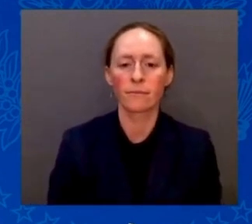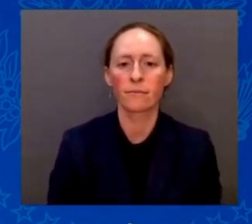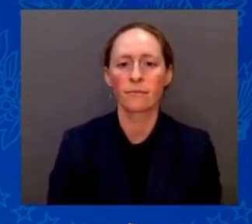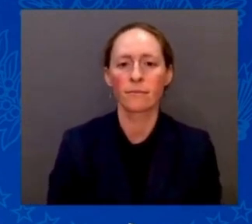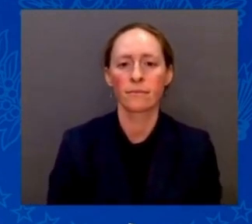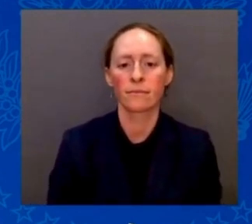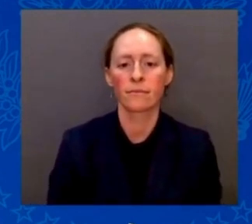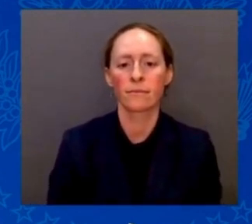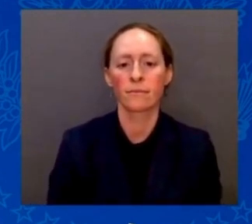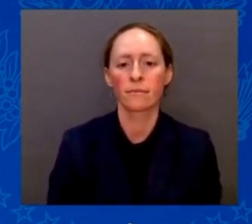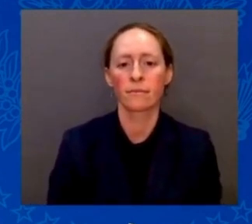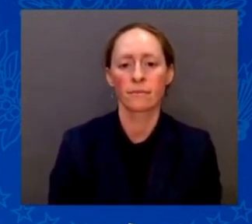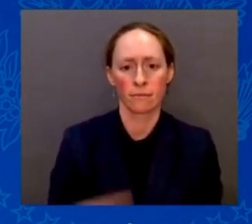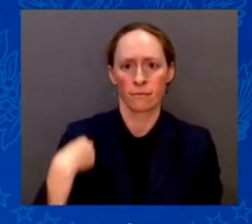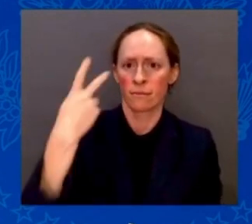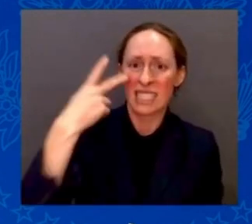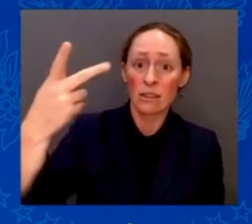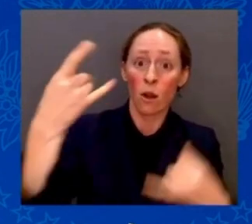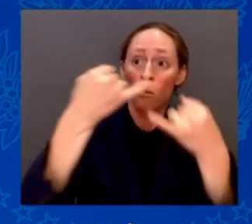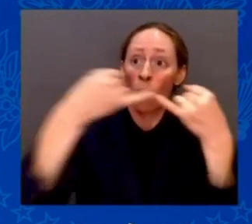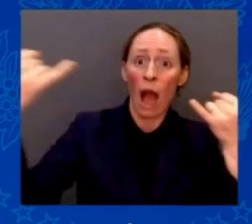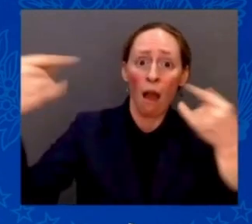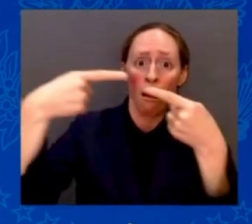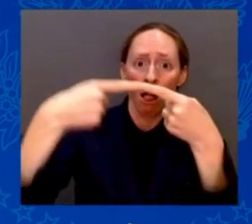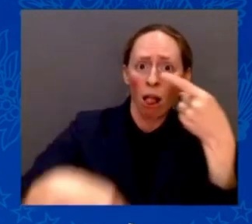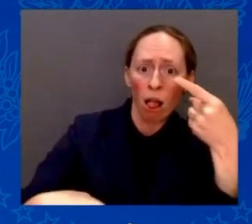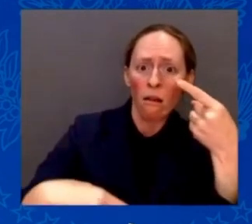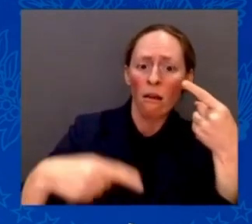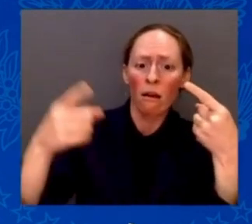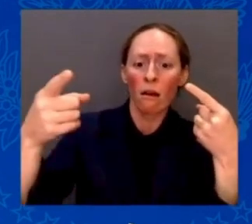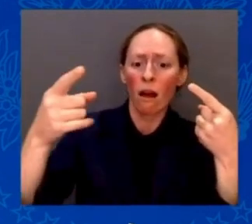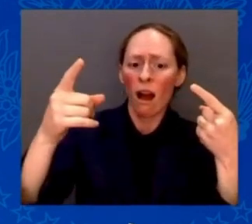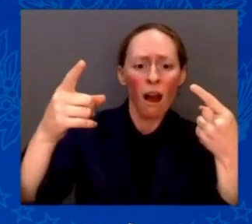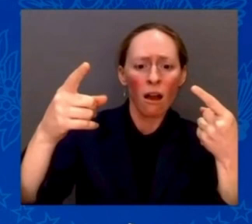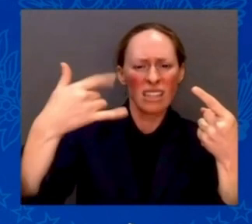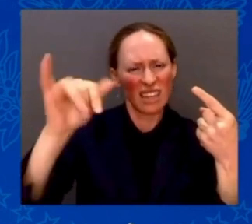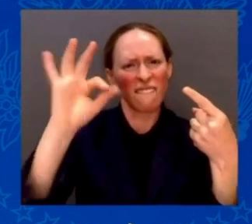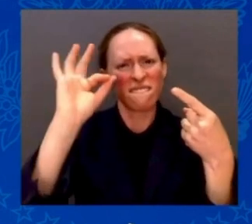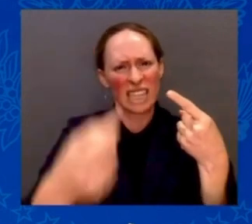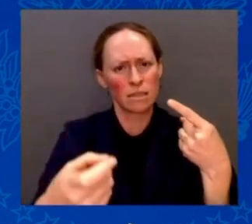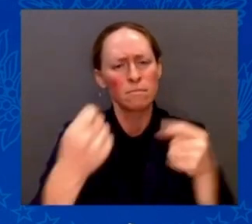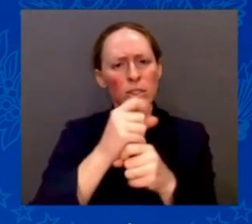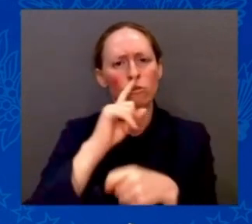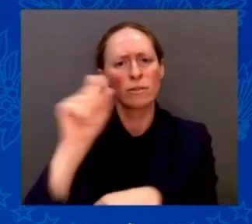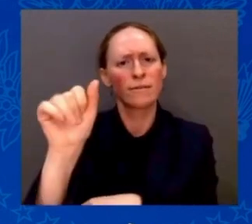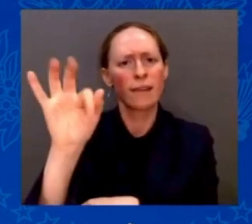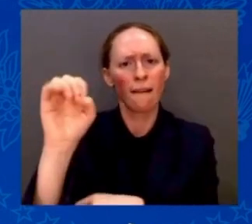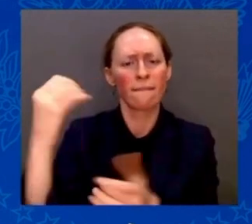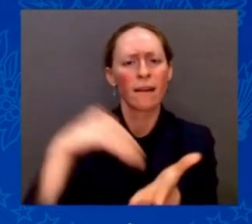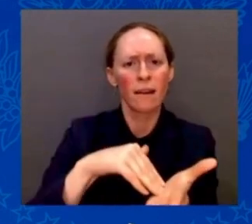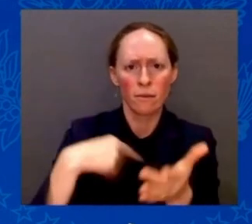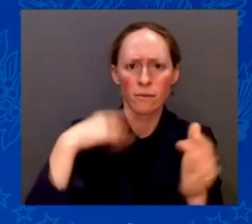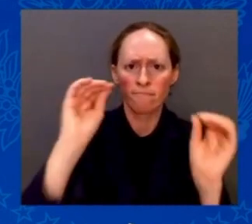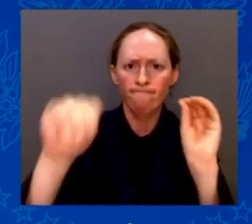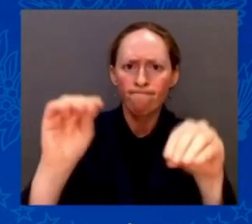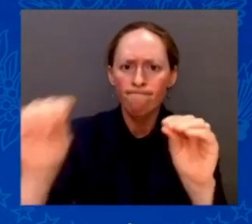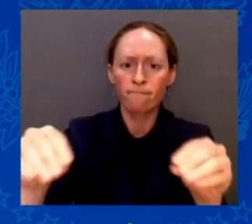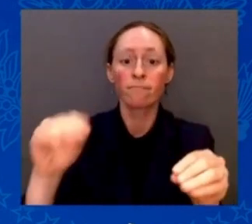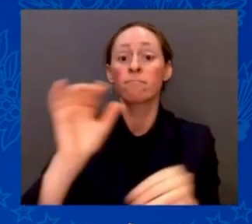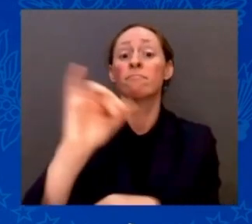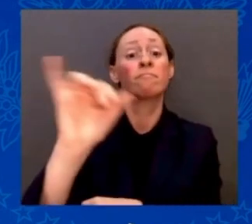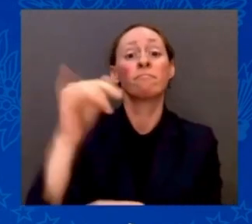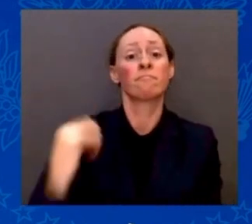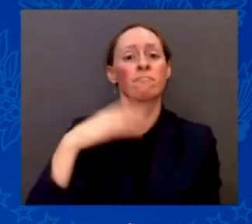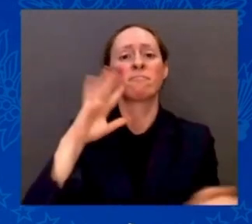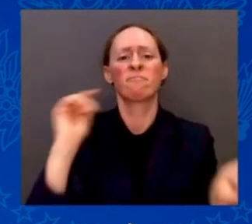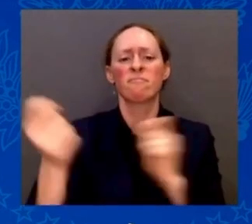is going to pay for installing technology like smart meters that can tell you where the